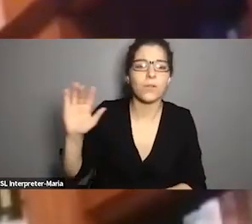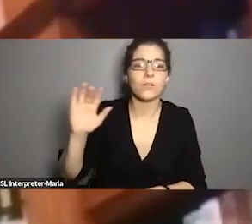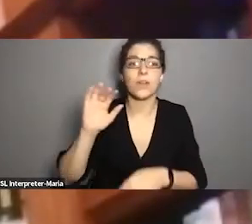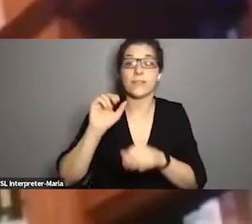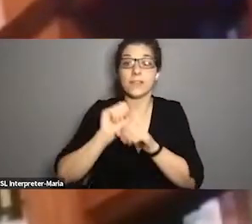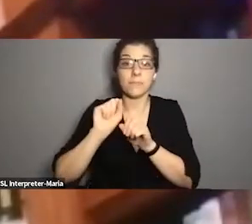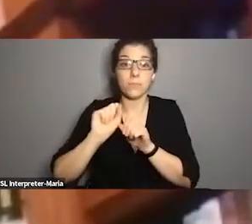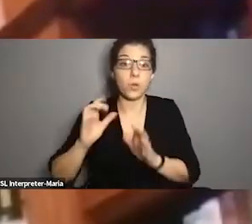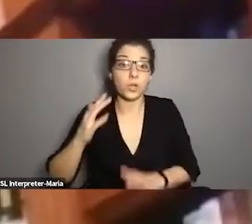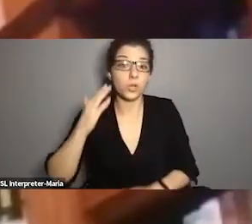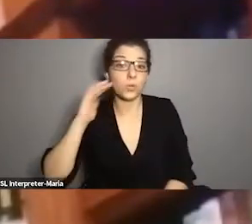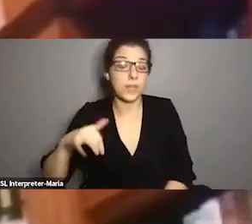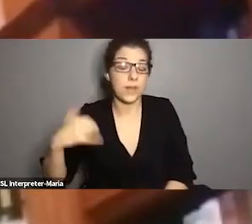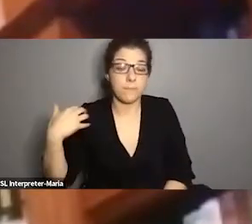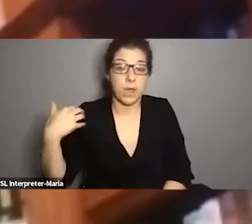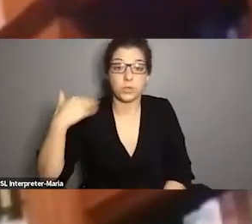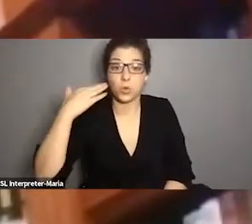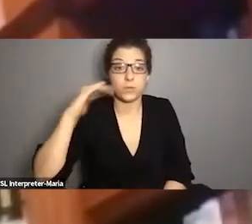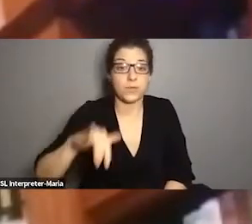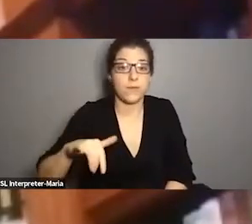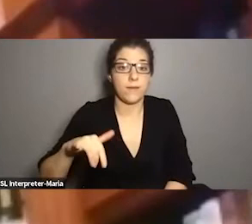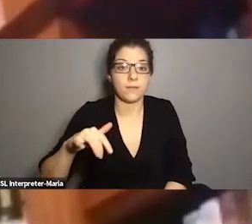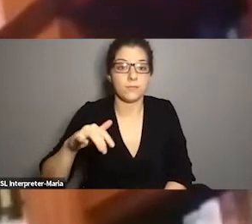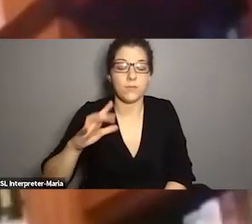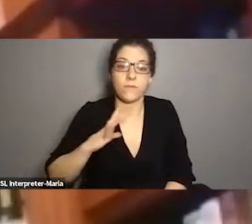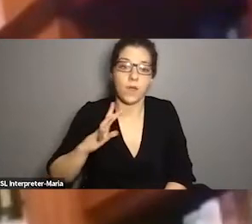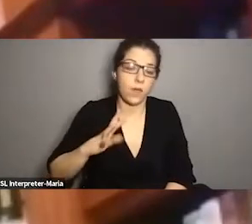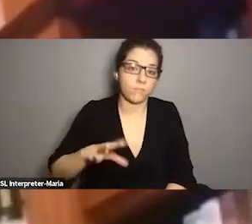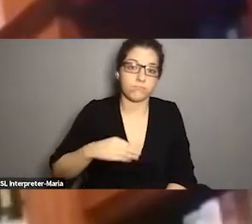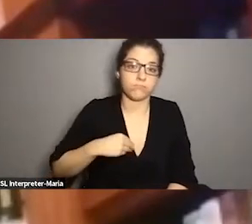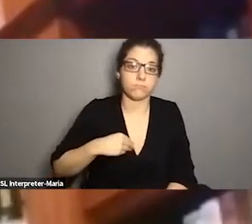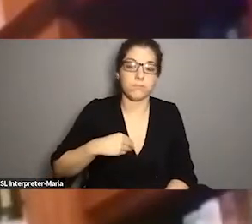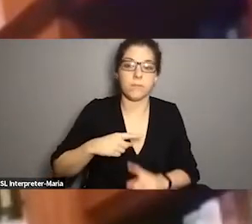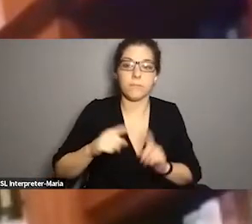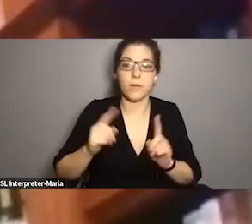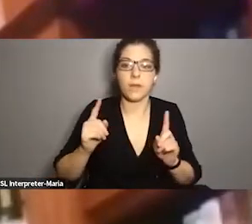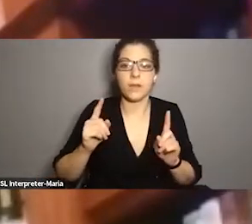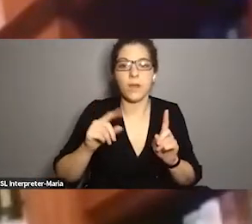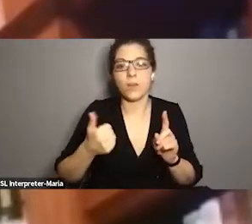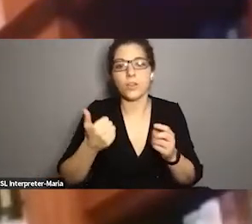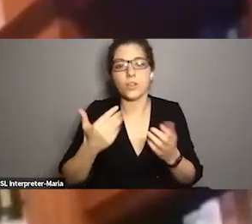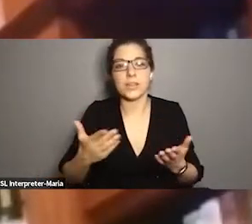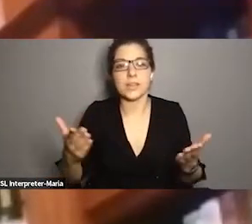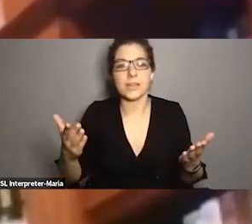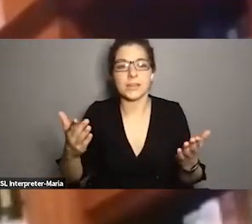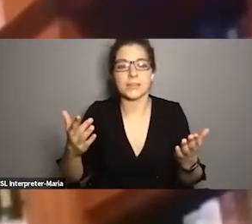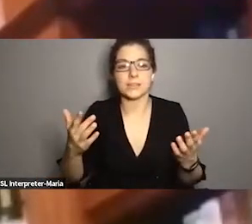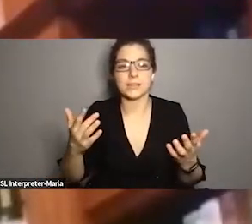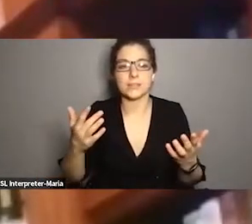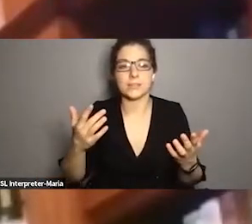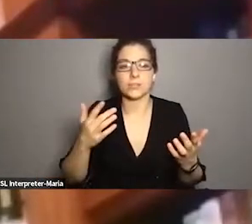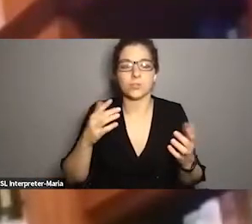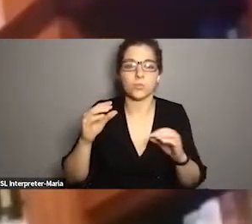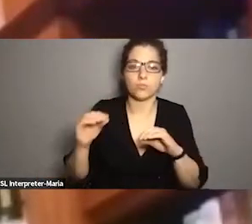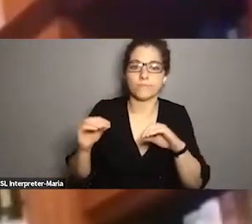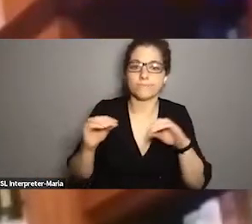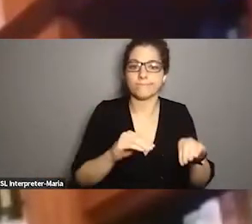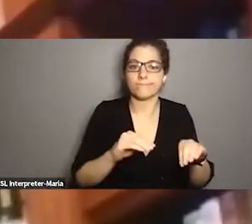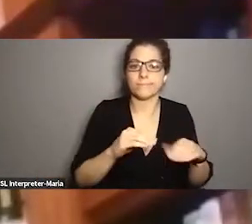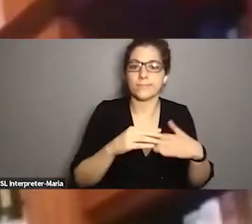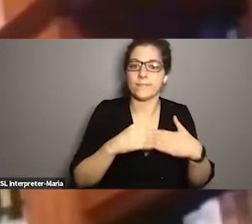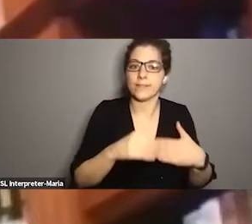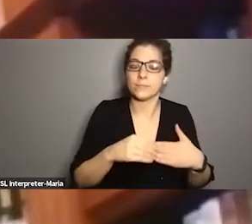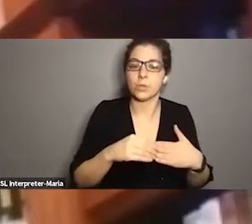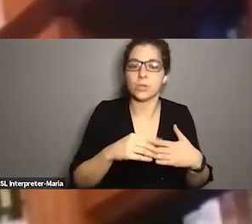knows that. So that's fine. But I think there's other things besides the relocation or the flexible.